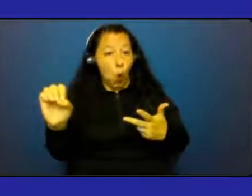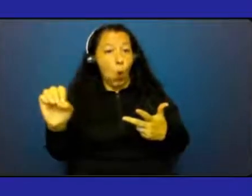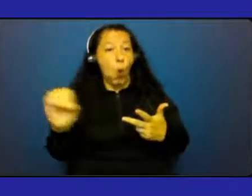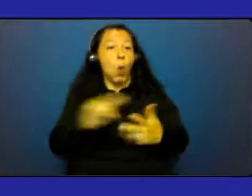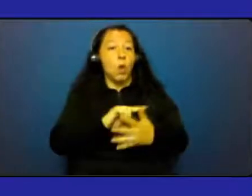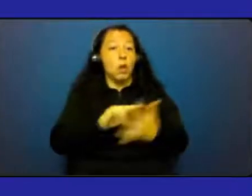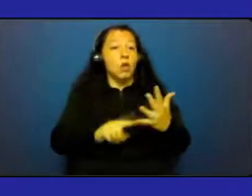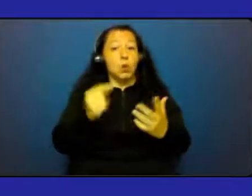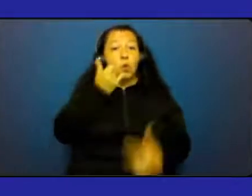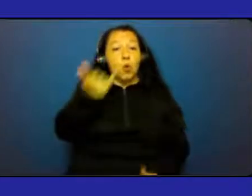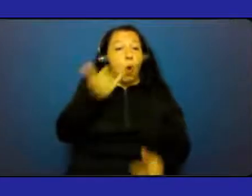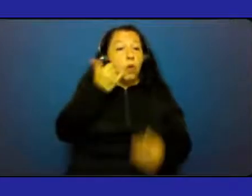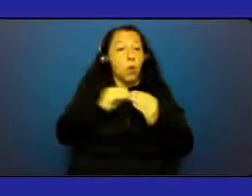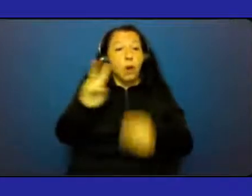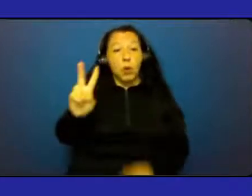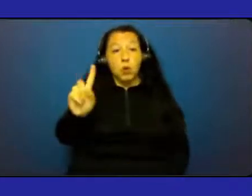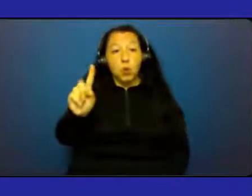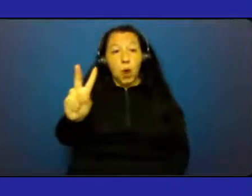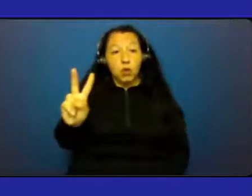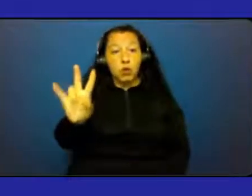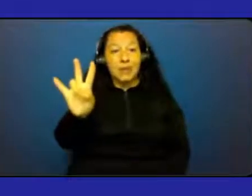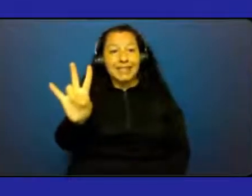the number